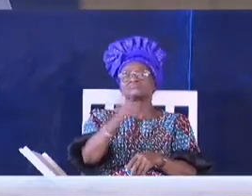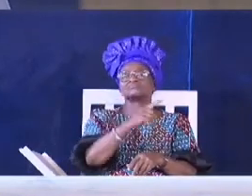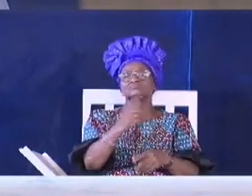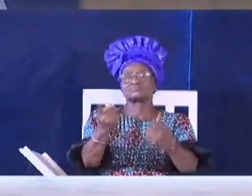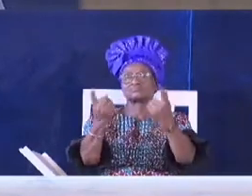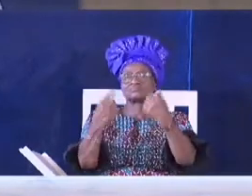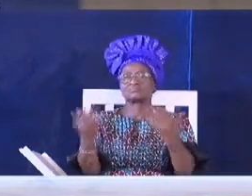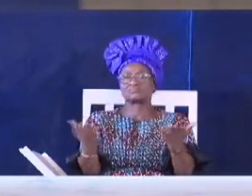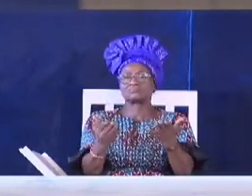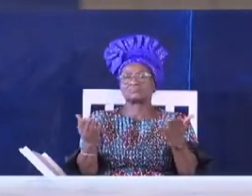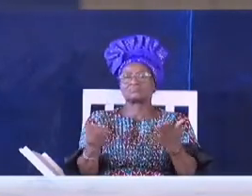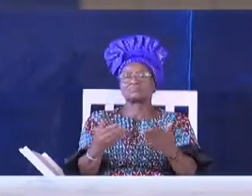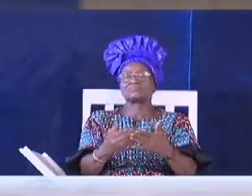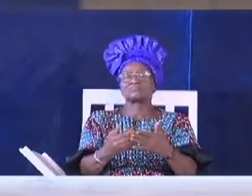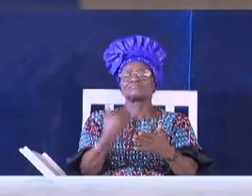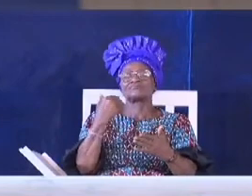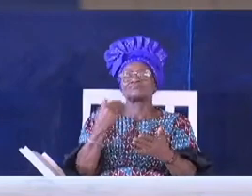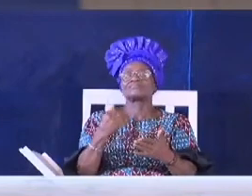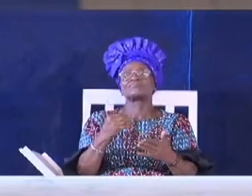to pray now.